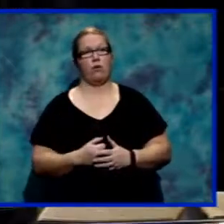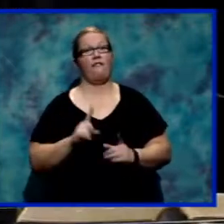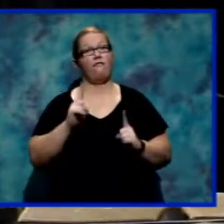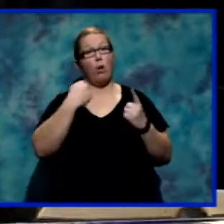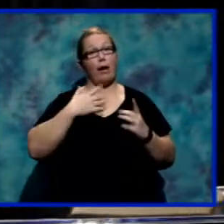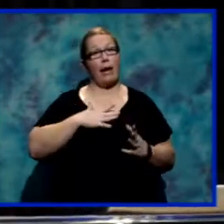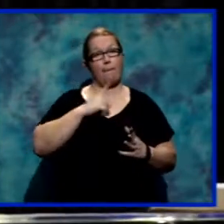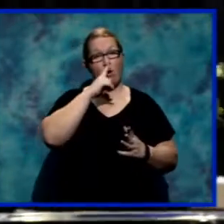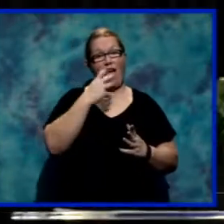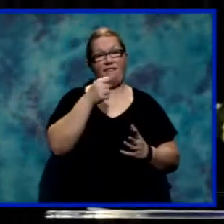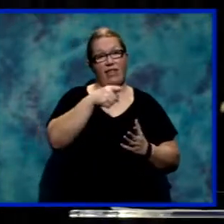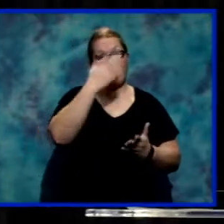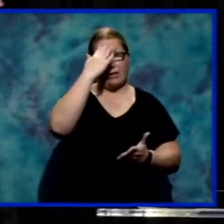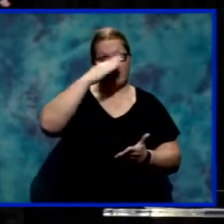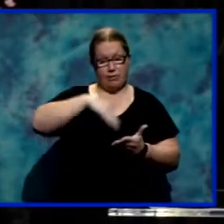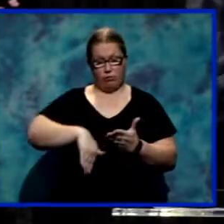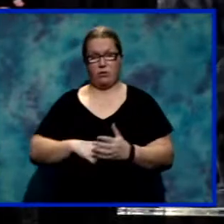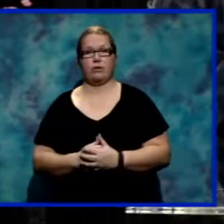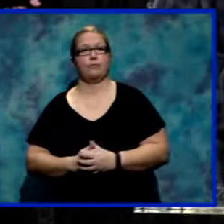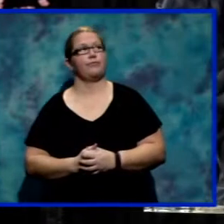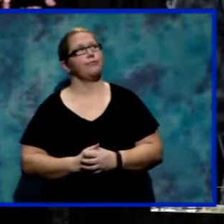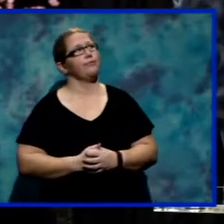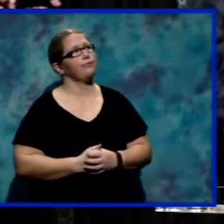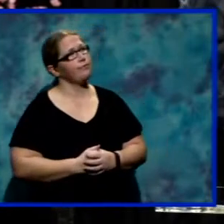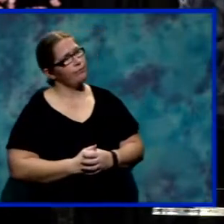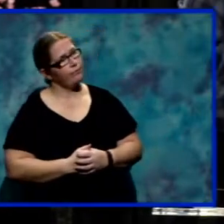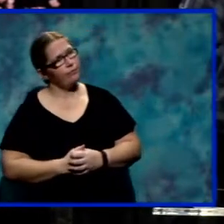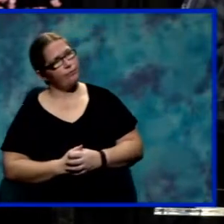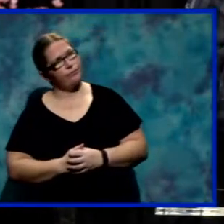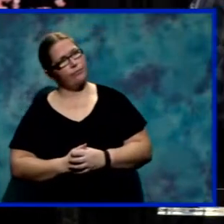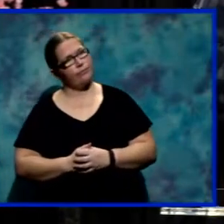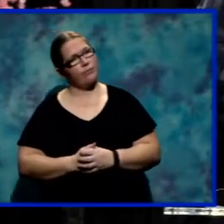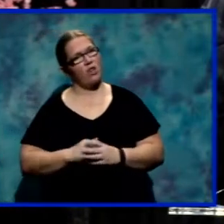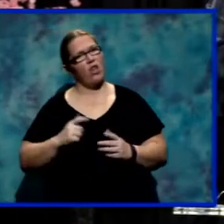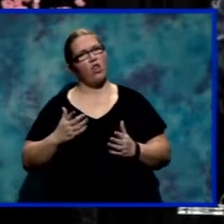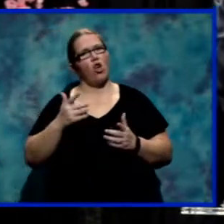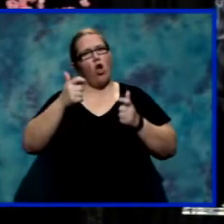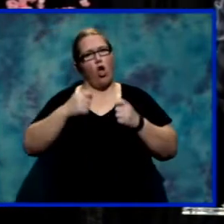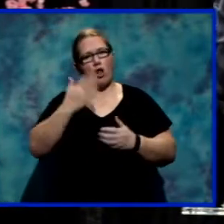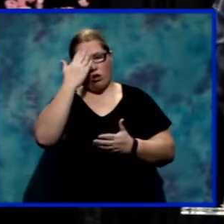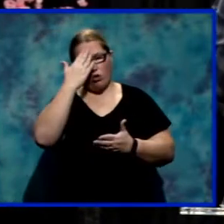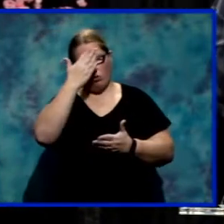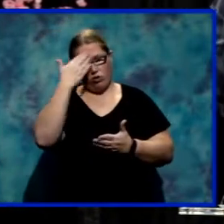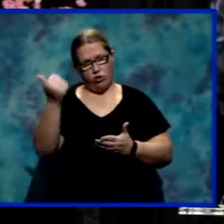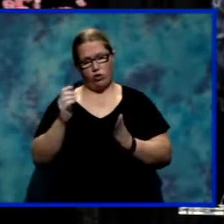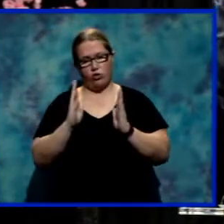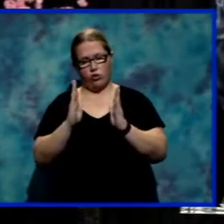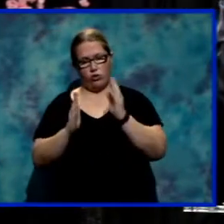experience. And then God leads them on to this. Look at this. Acts chapter 2, this is the early Christian church. I'm finishing on this.